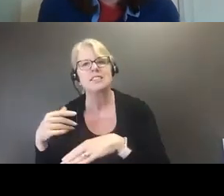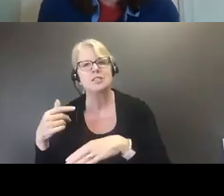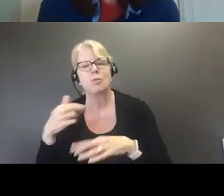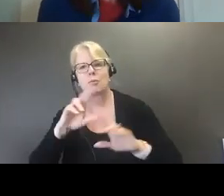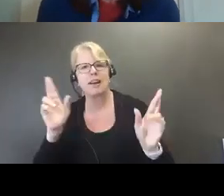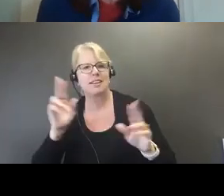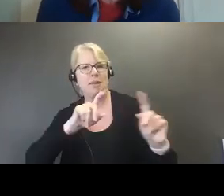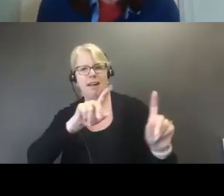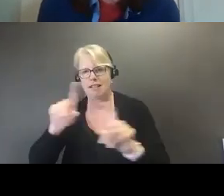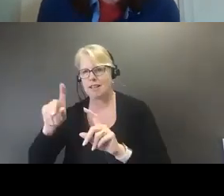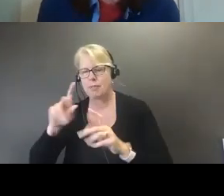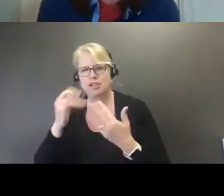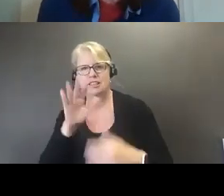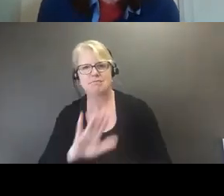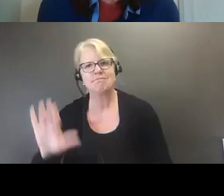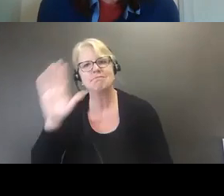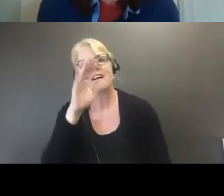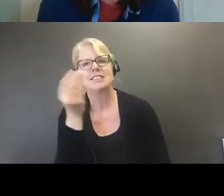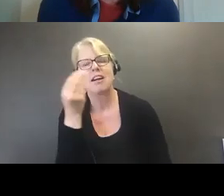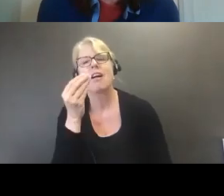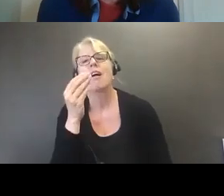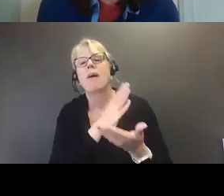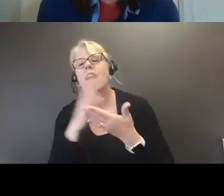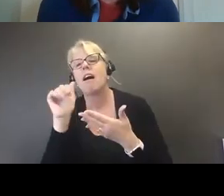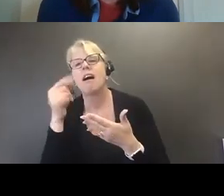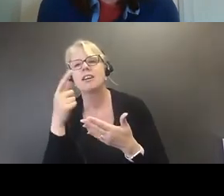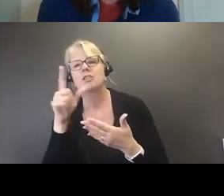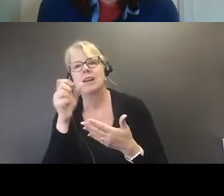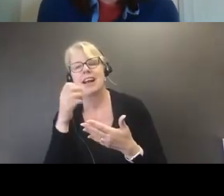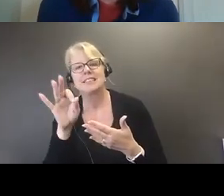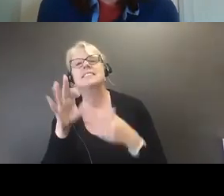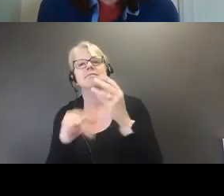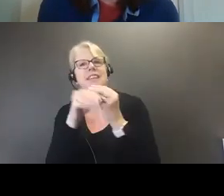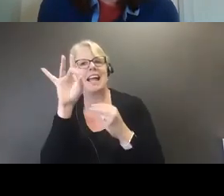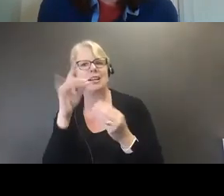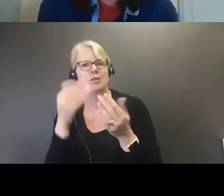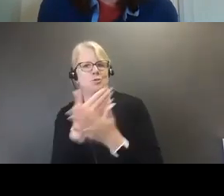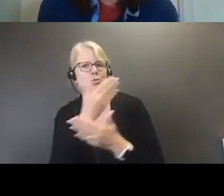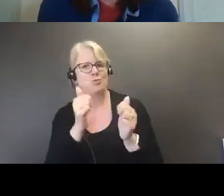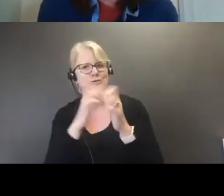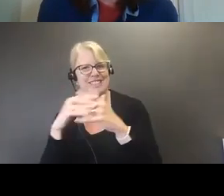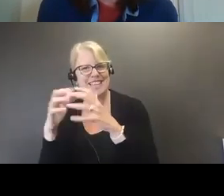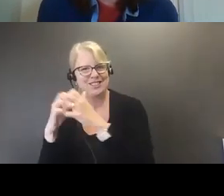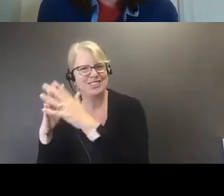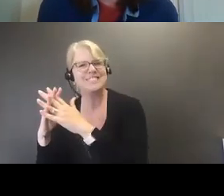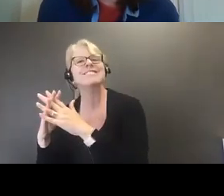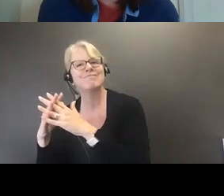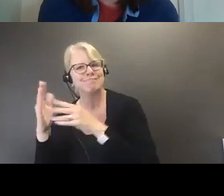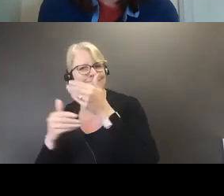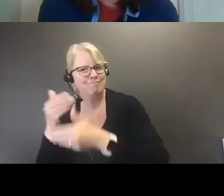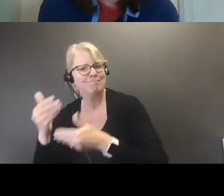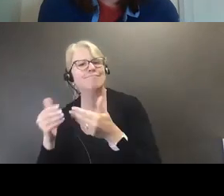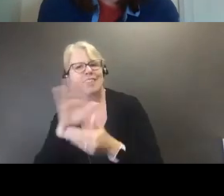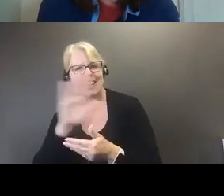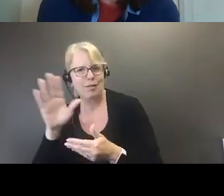province. By August of 2019, 8 new Senior Centres Without Walls had continued and successfully launched their